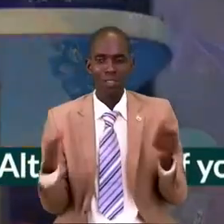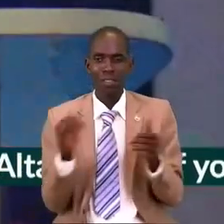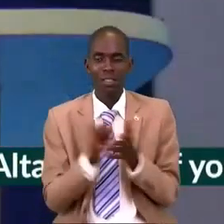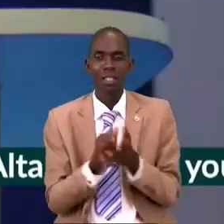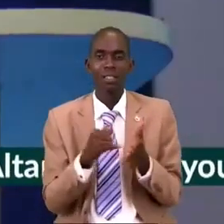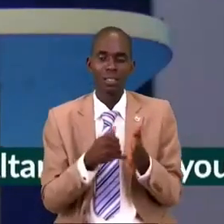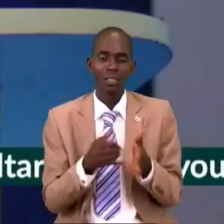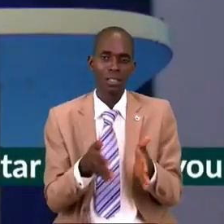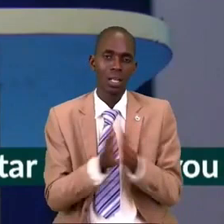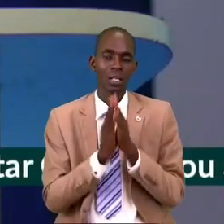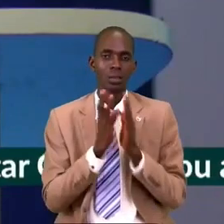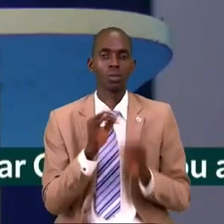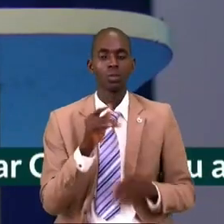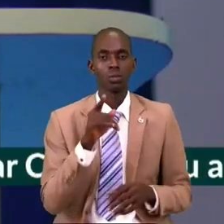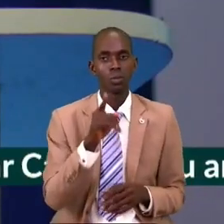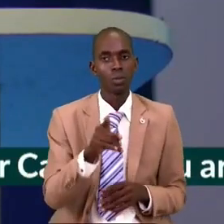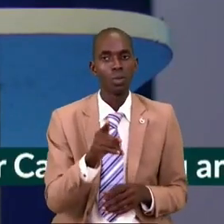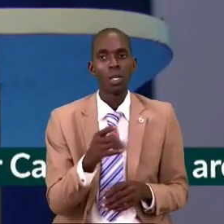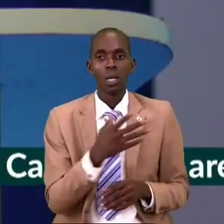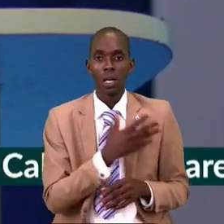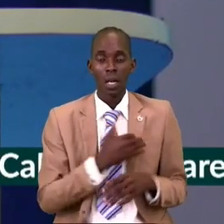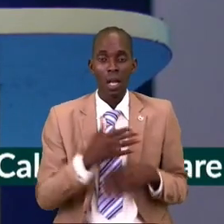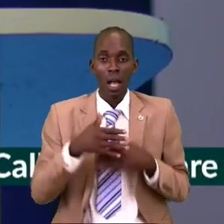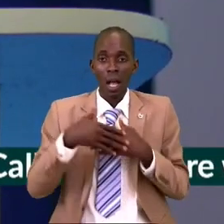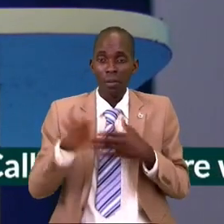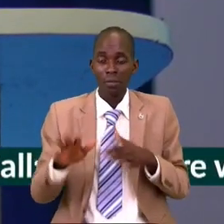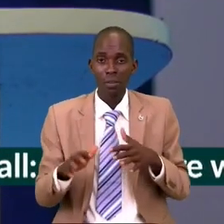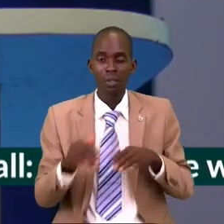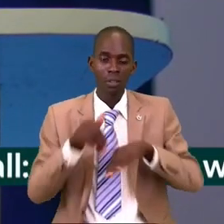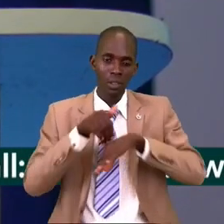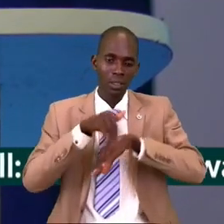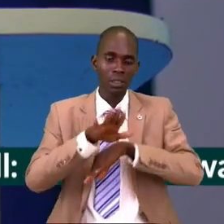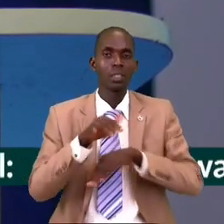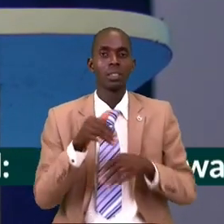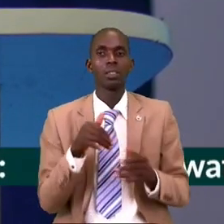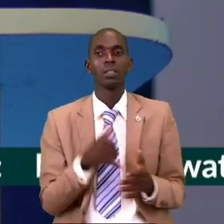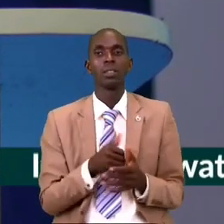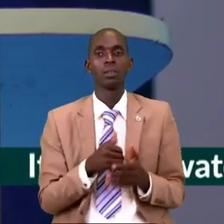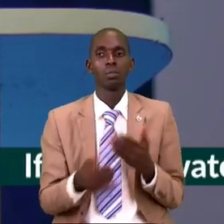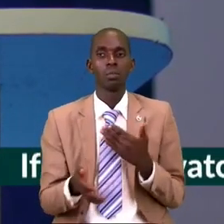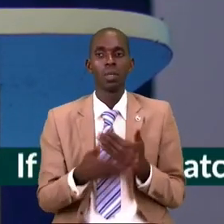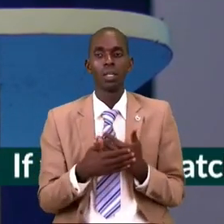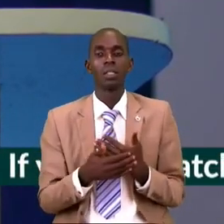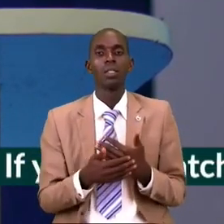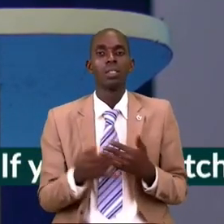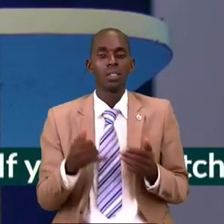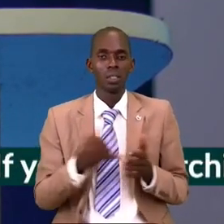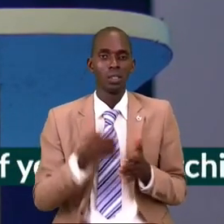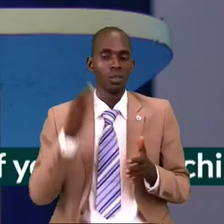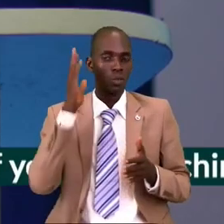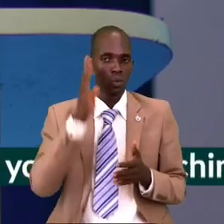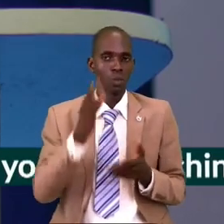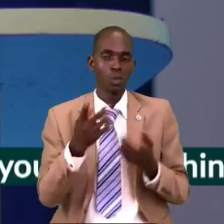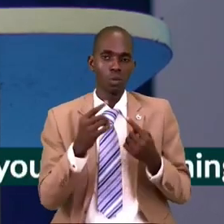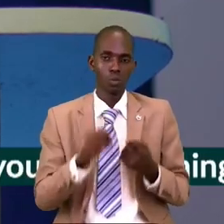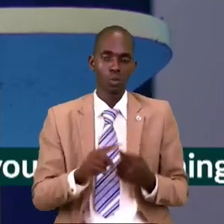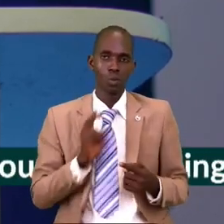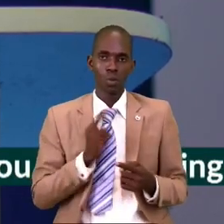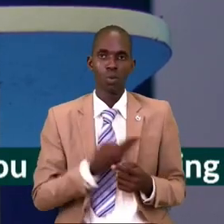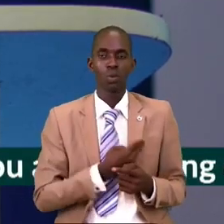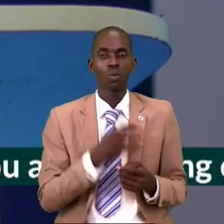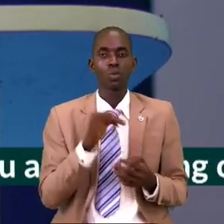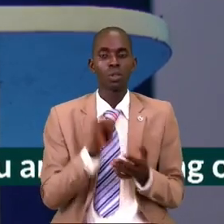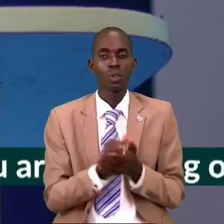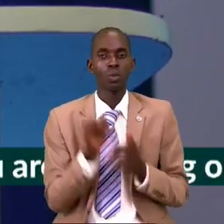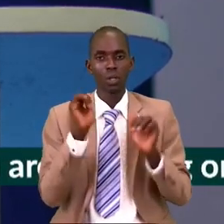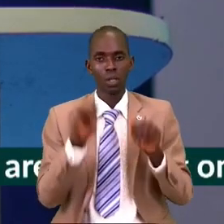By the grace of God, you receive your own before you go. Counselors, when you finish taking